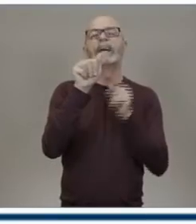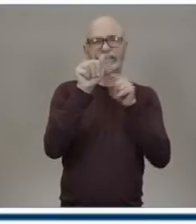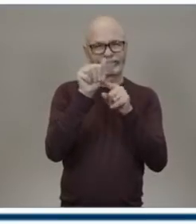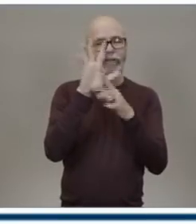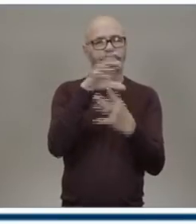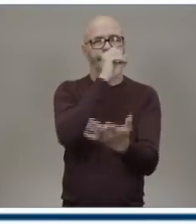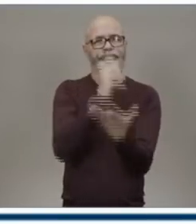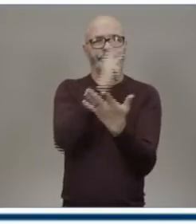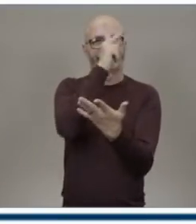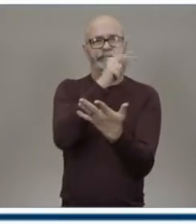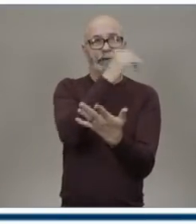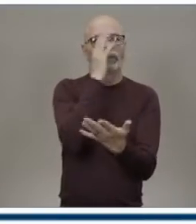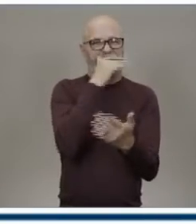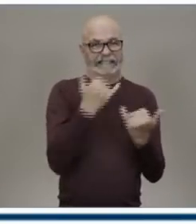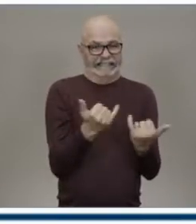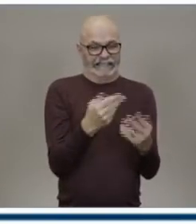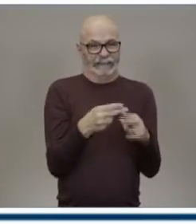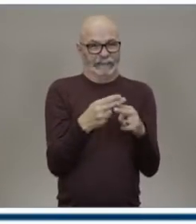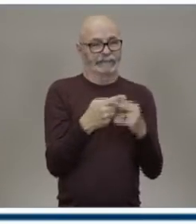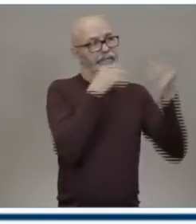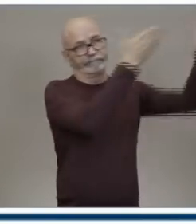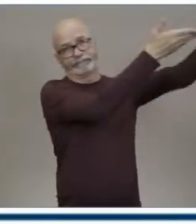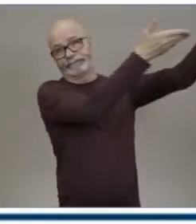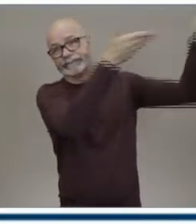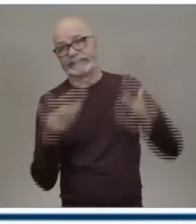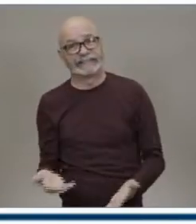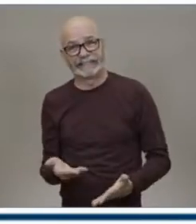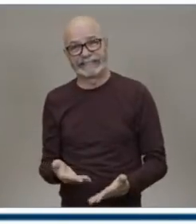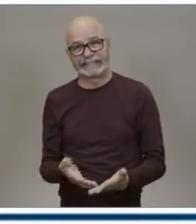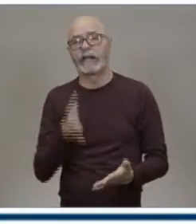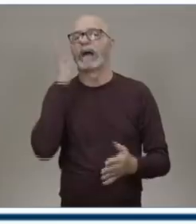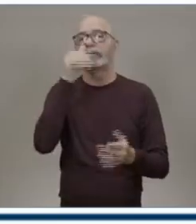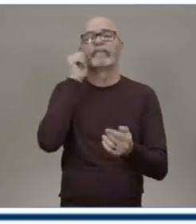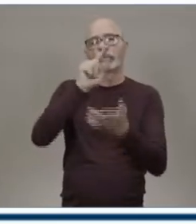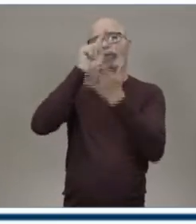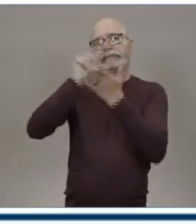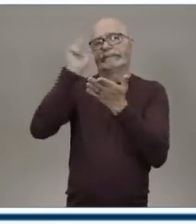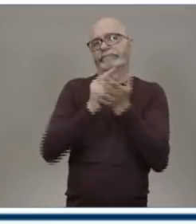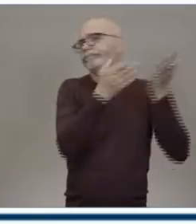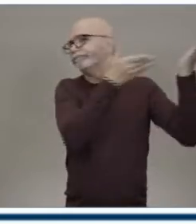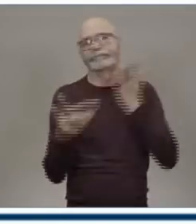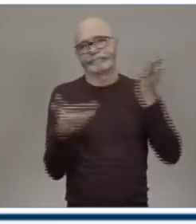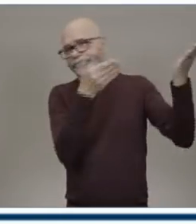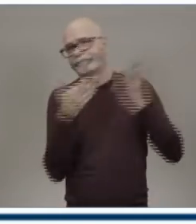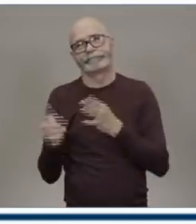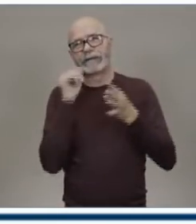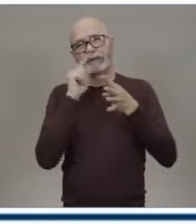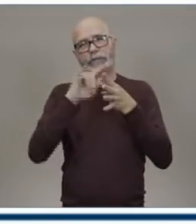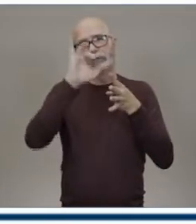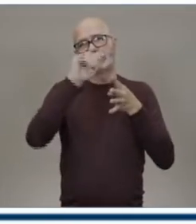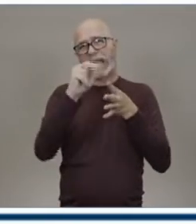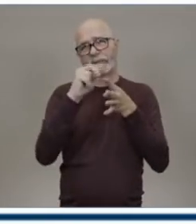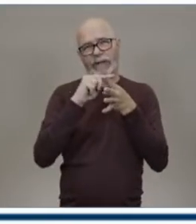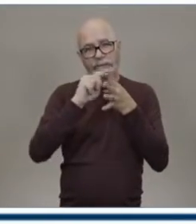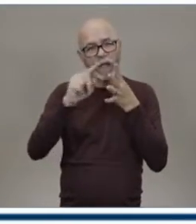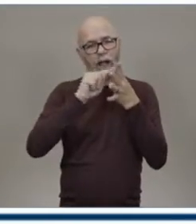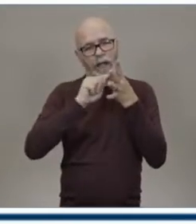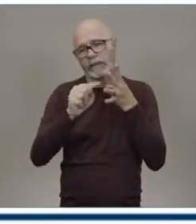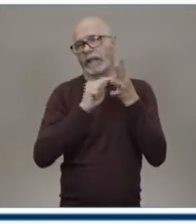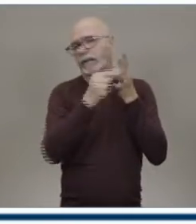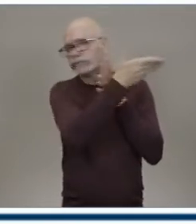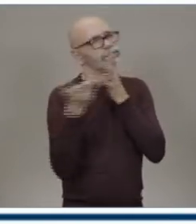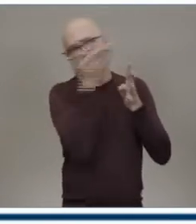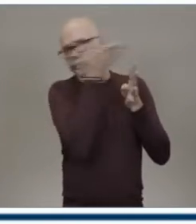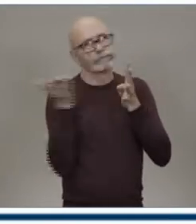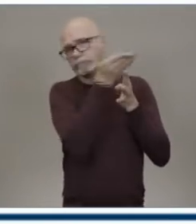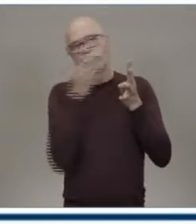week. Our weekly shipments of vaccine are confirmed through January, and we now have the freezers and equipment needed for